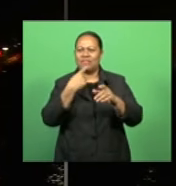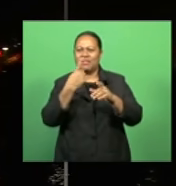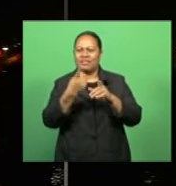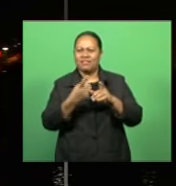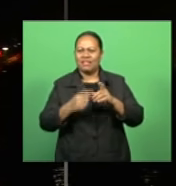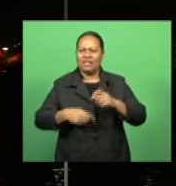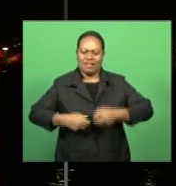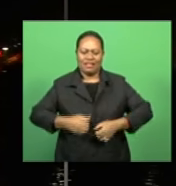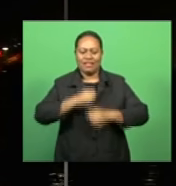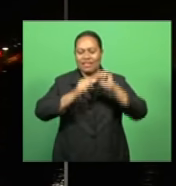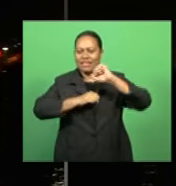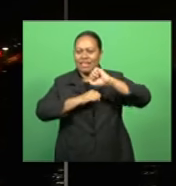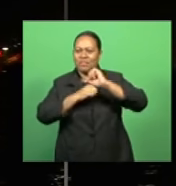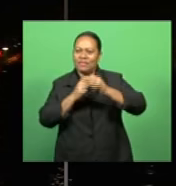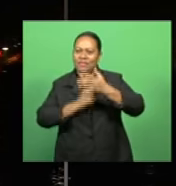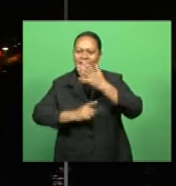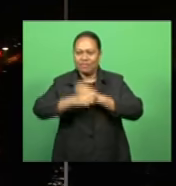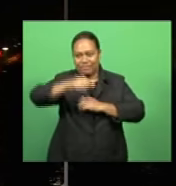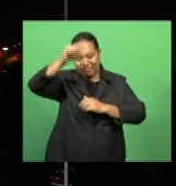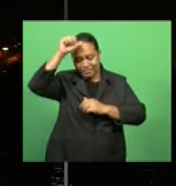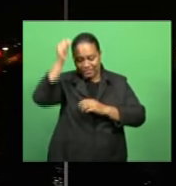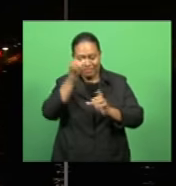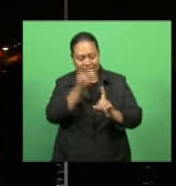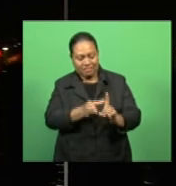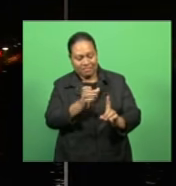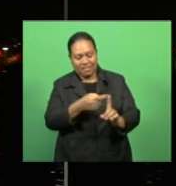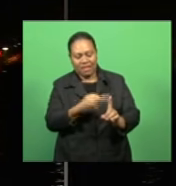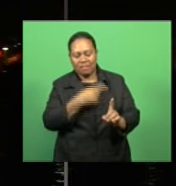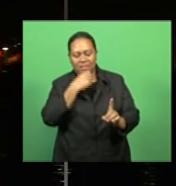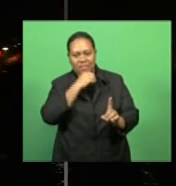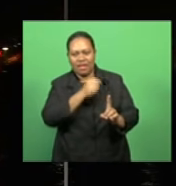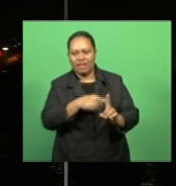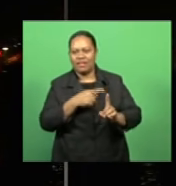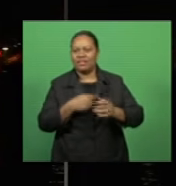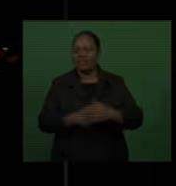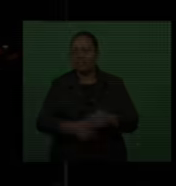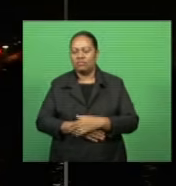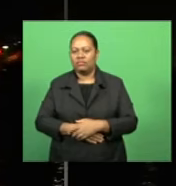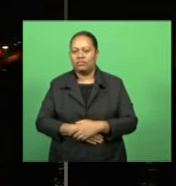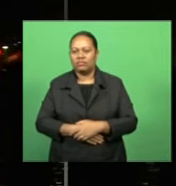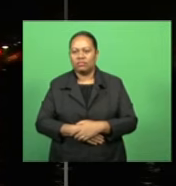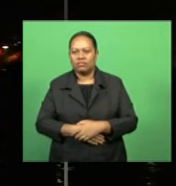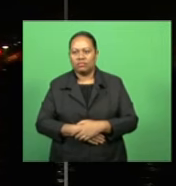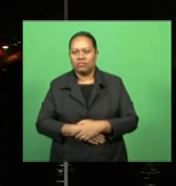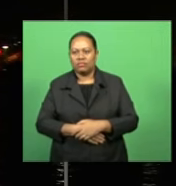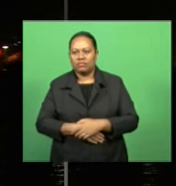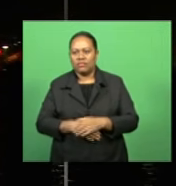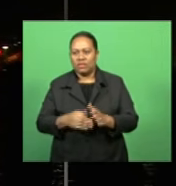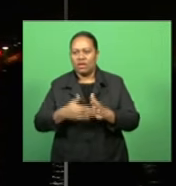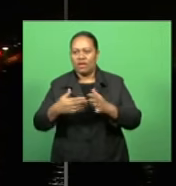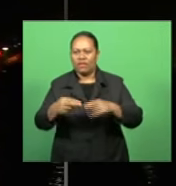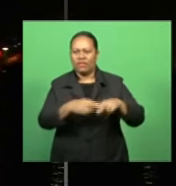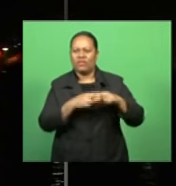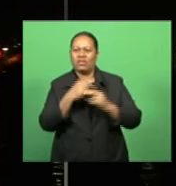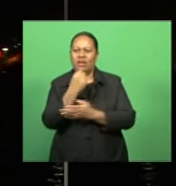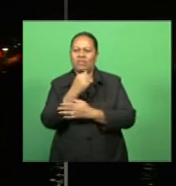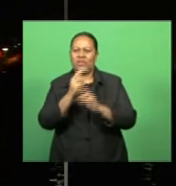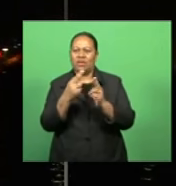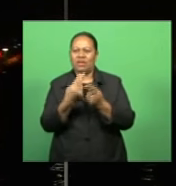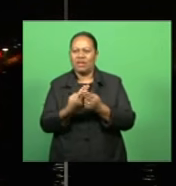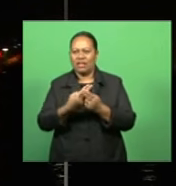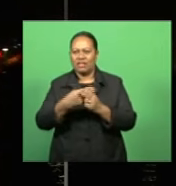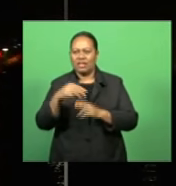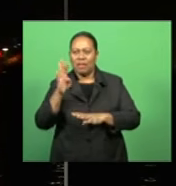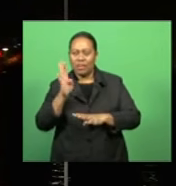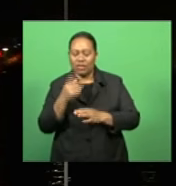vocal campaign from Argentinian opponent Augustin Pichot. Meanwhile, the Fiji Rugby Union has